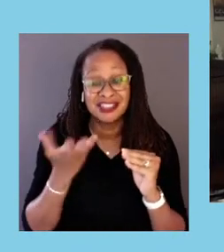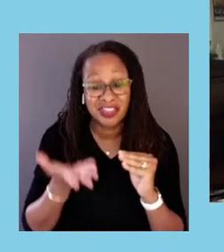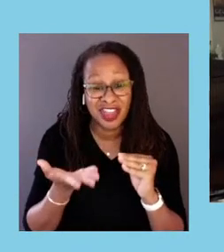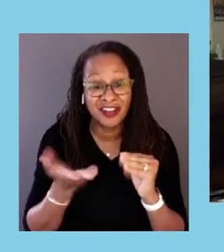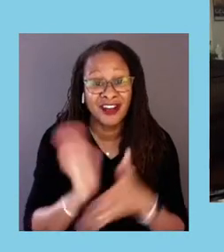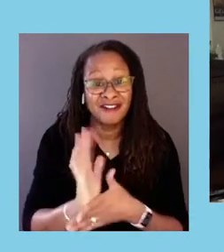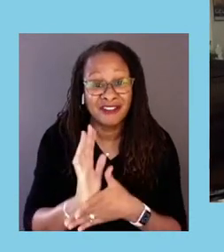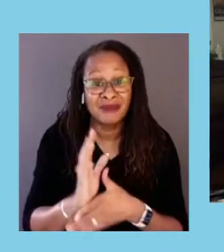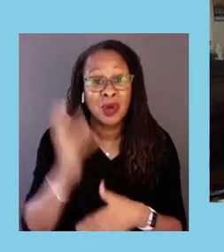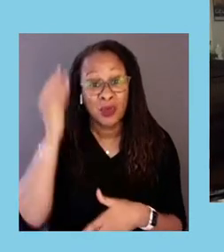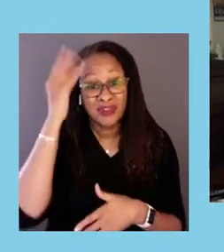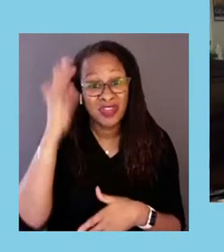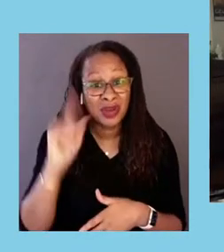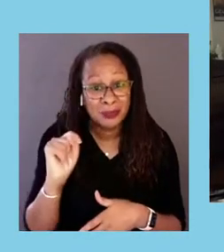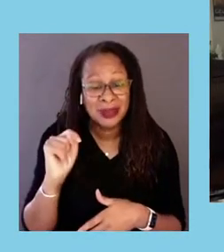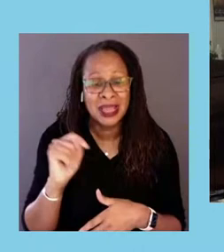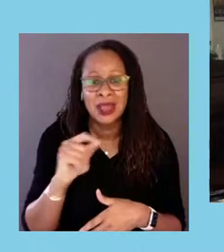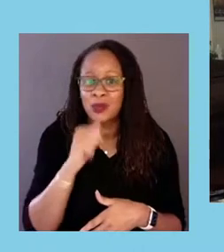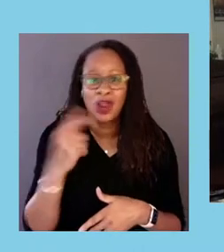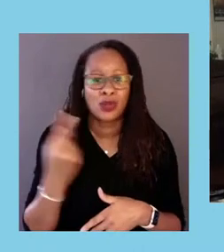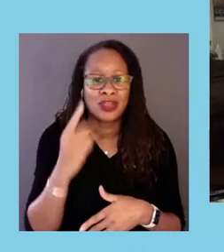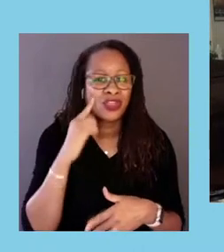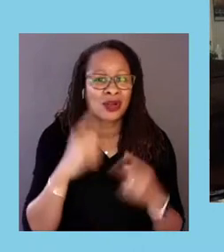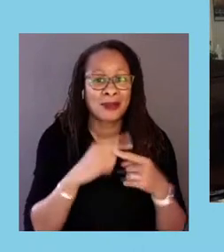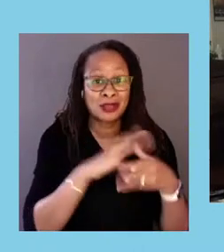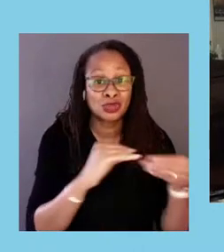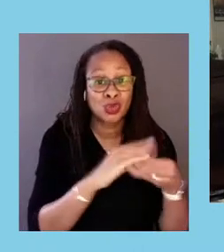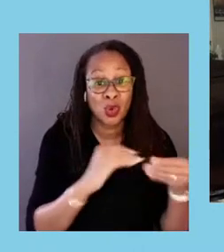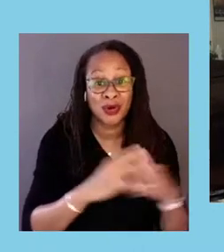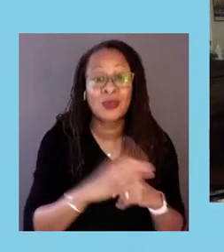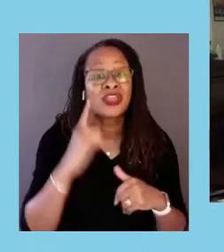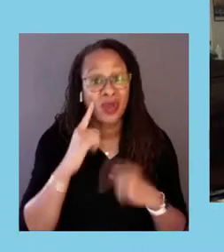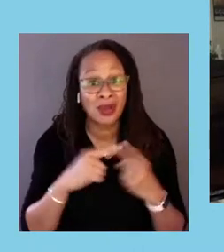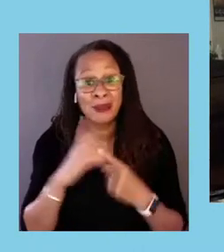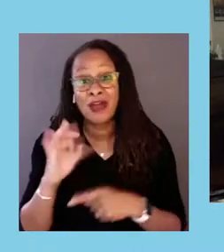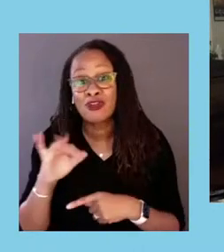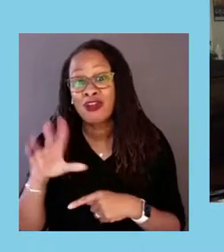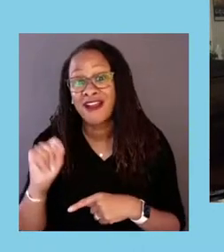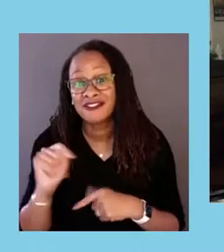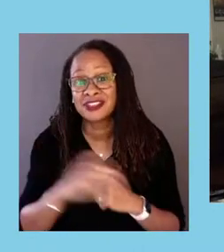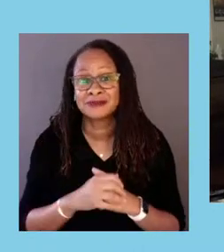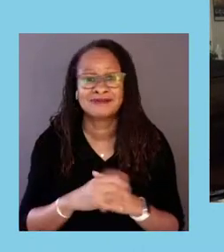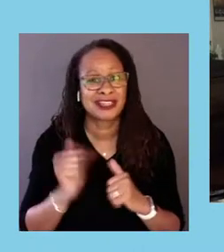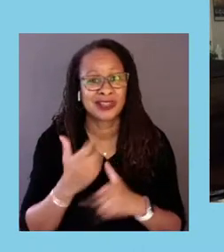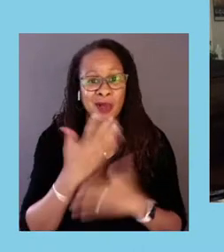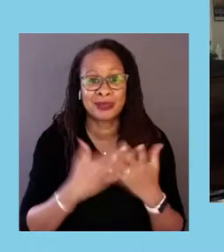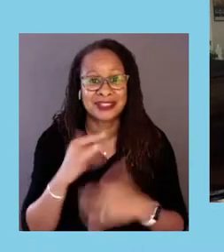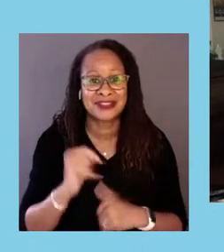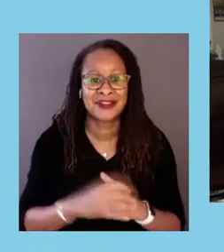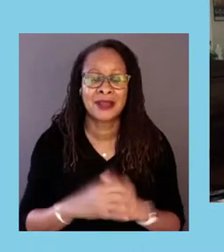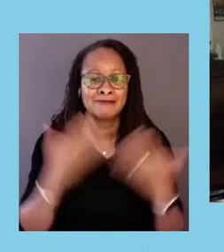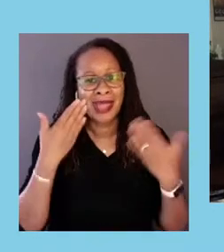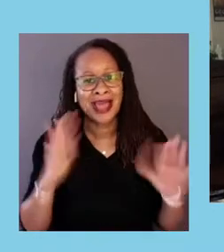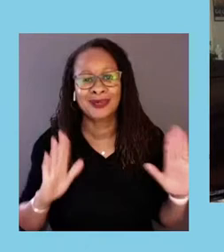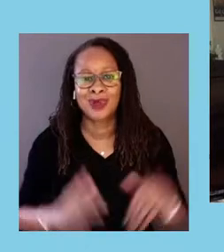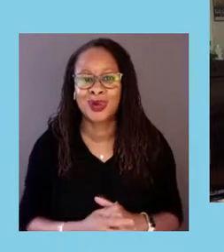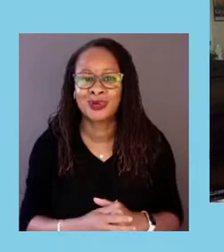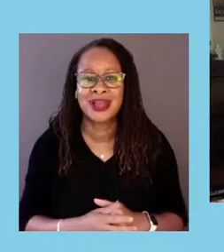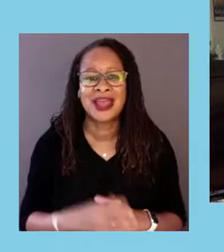craft and not only story, right? So yeah, it's all of peace. That's why I don't know. It's something that we really